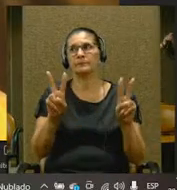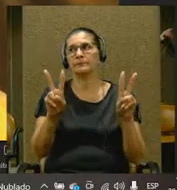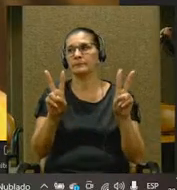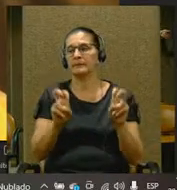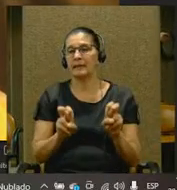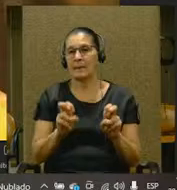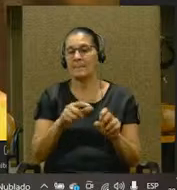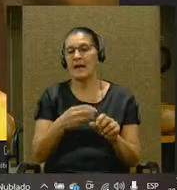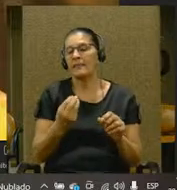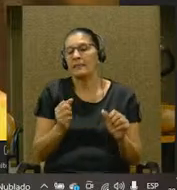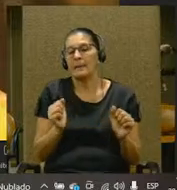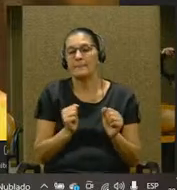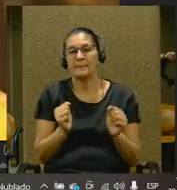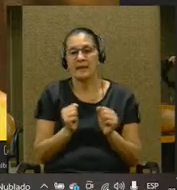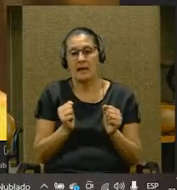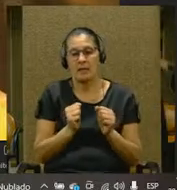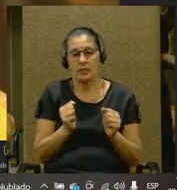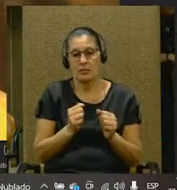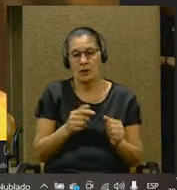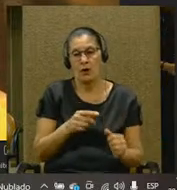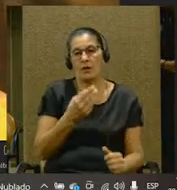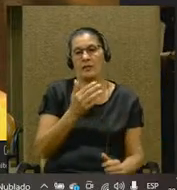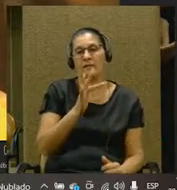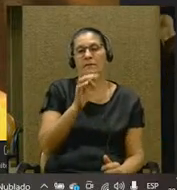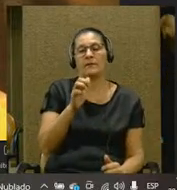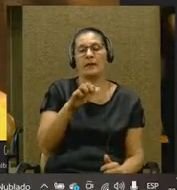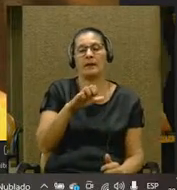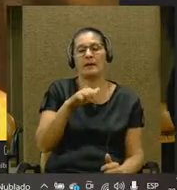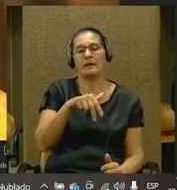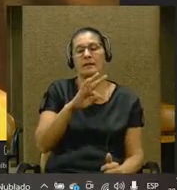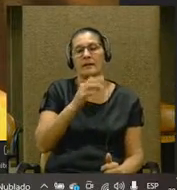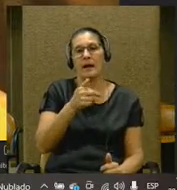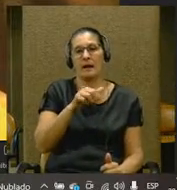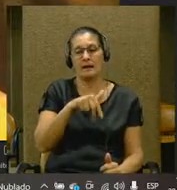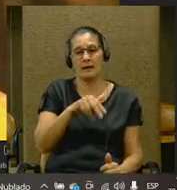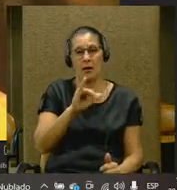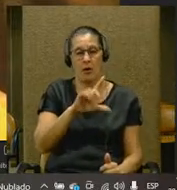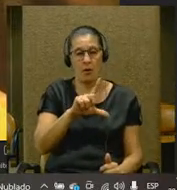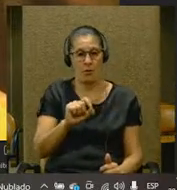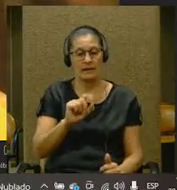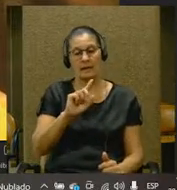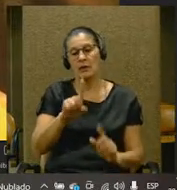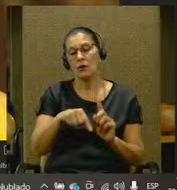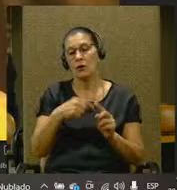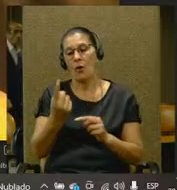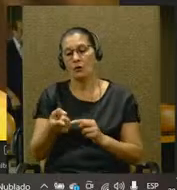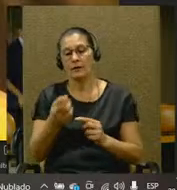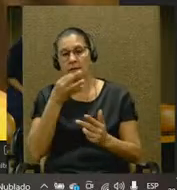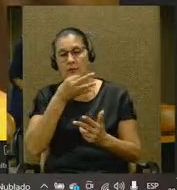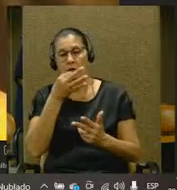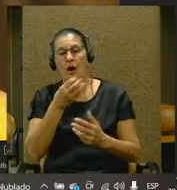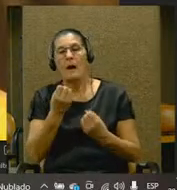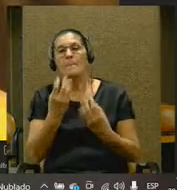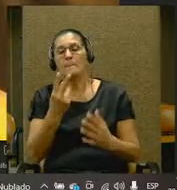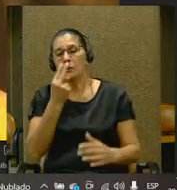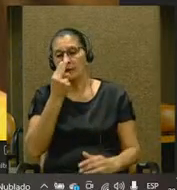around fentanyl and other synthetics, a reflexive recurrence to the kind